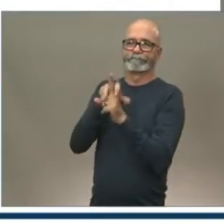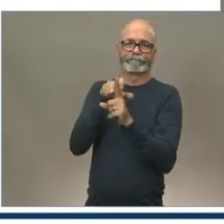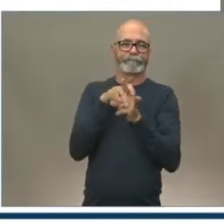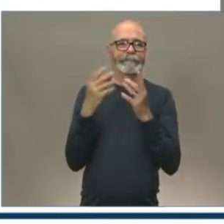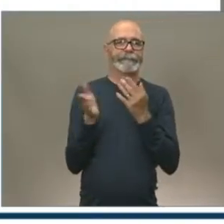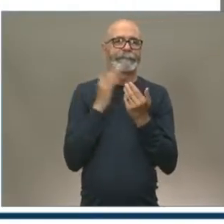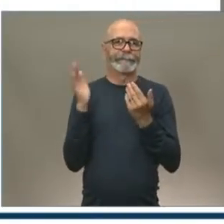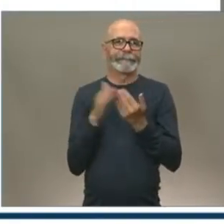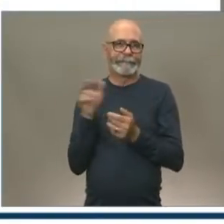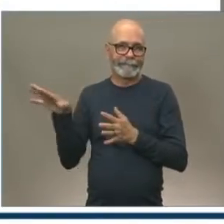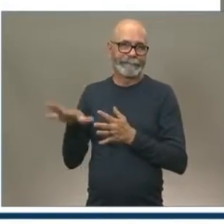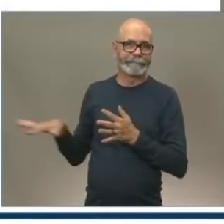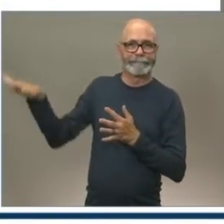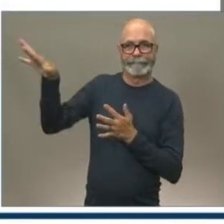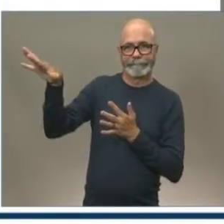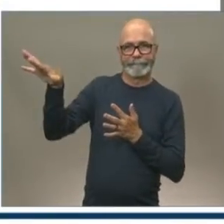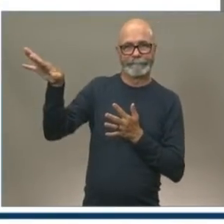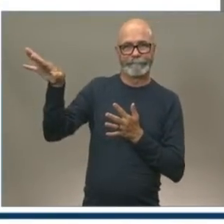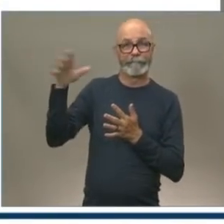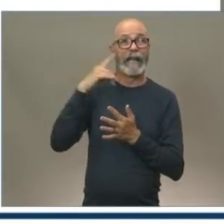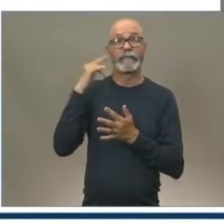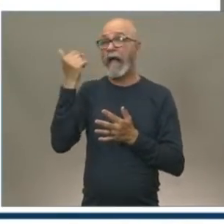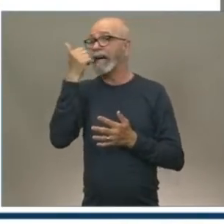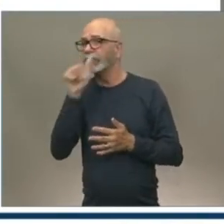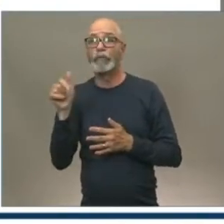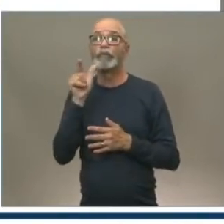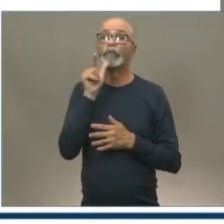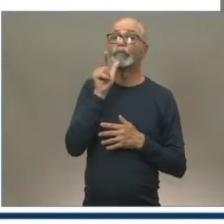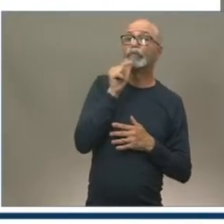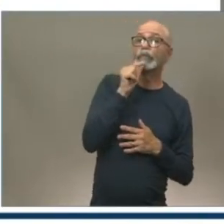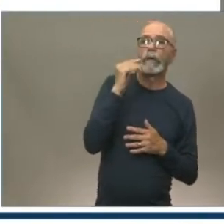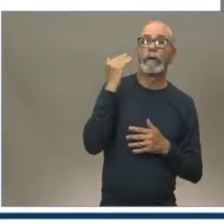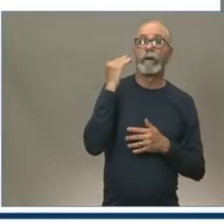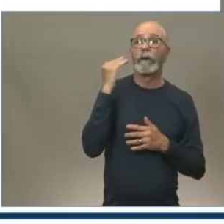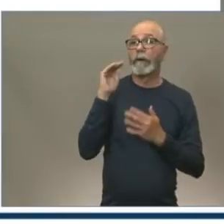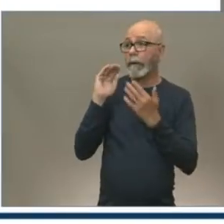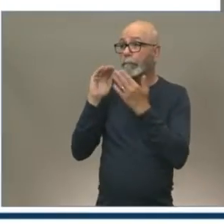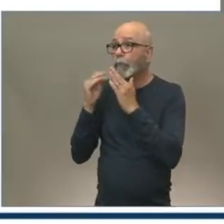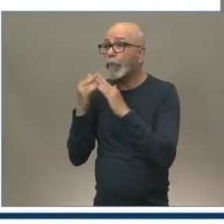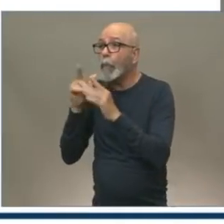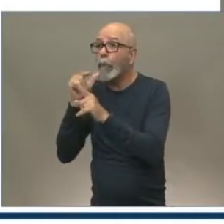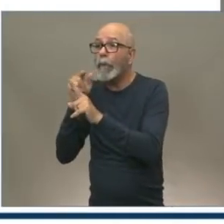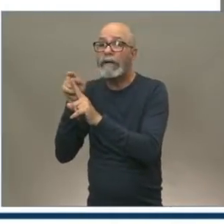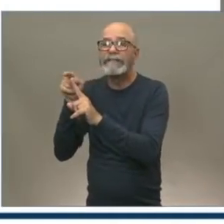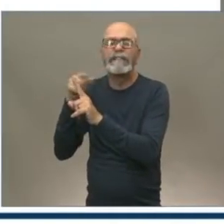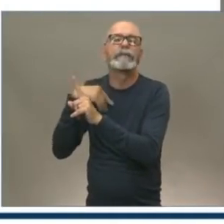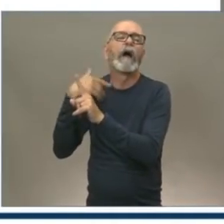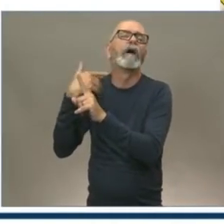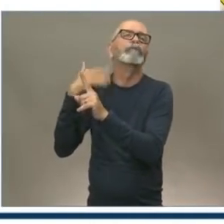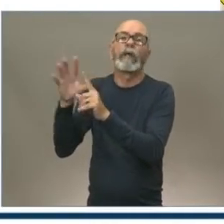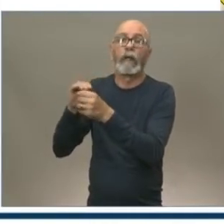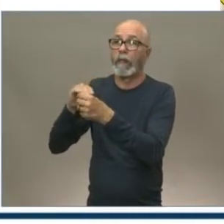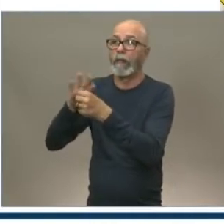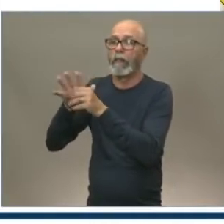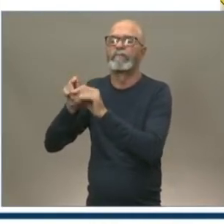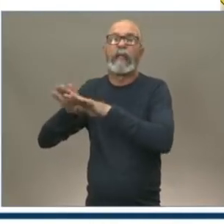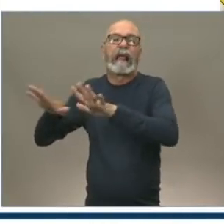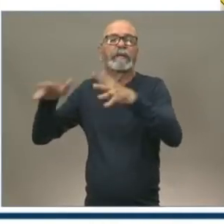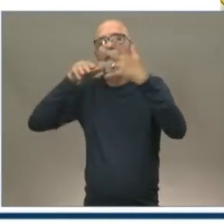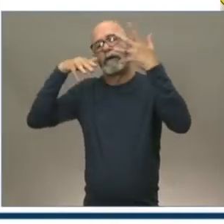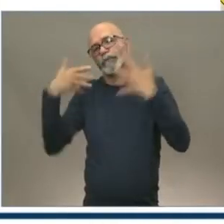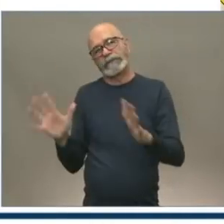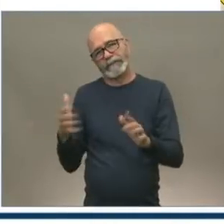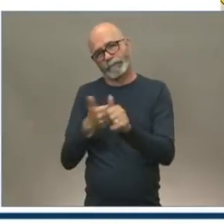for any signs of yet undetected community spread in the surrounding communities. Next, we have Heidi Petriak